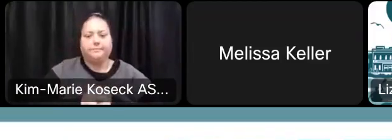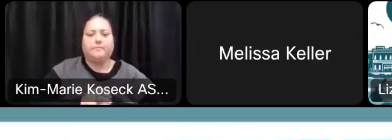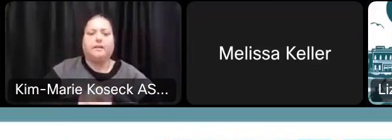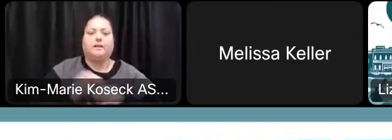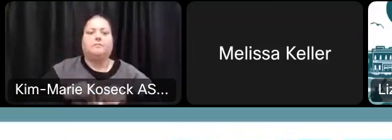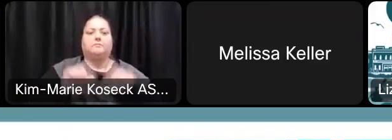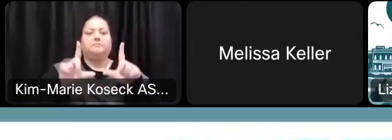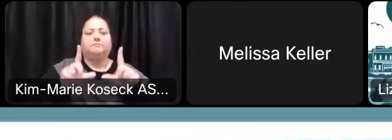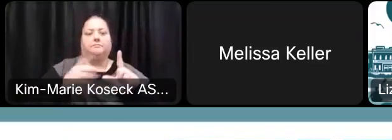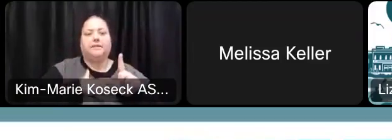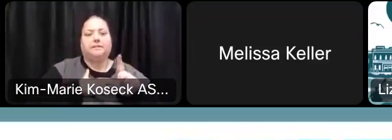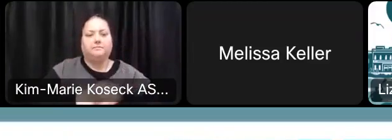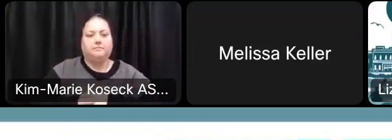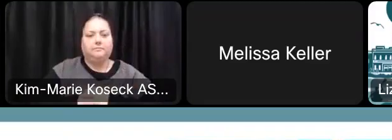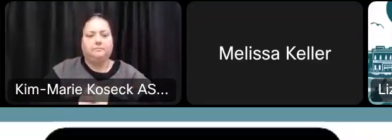slide.